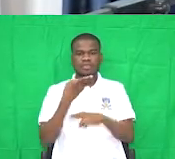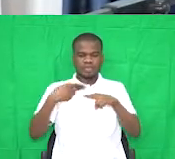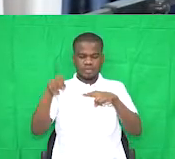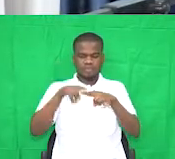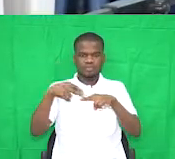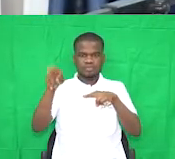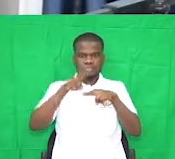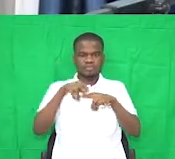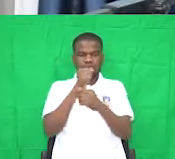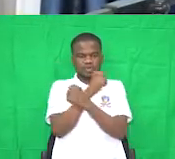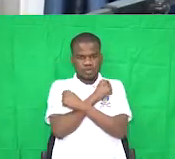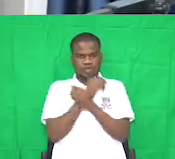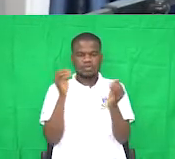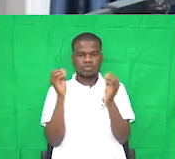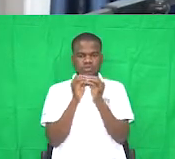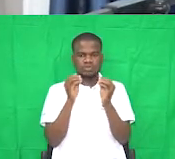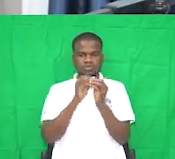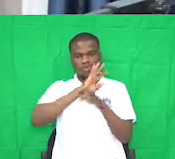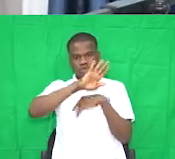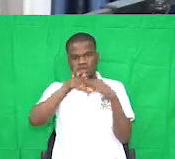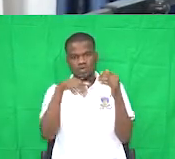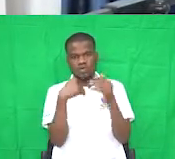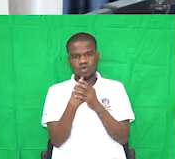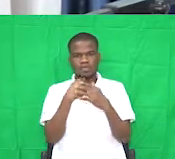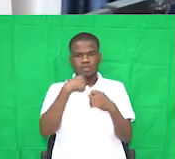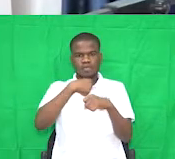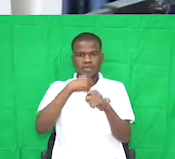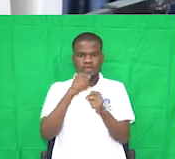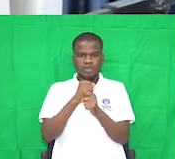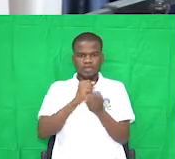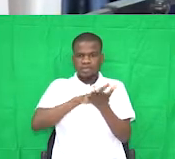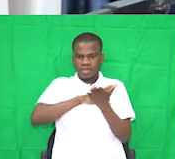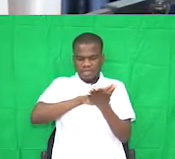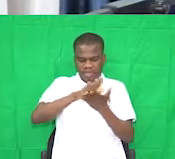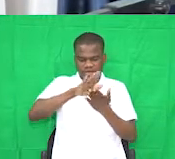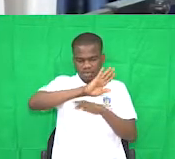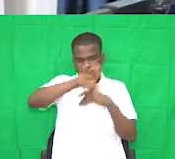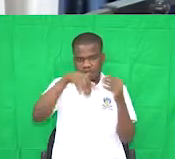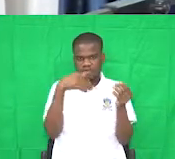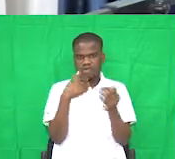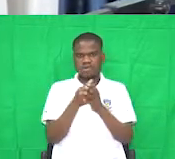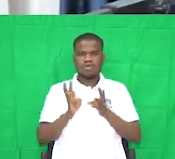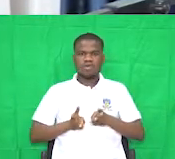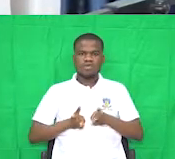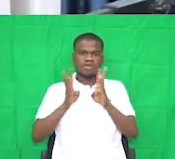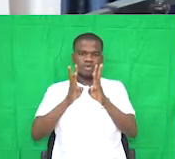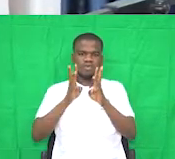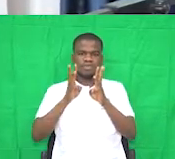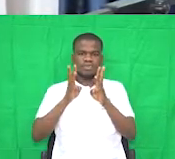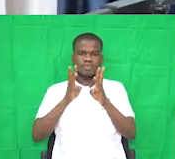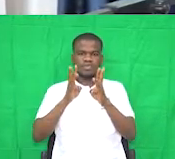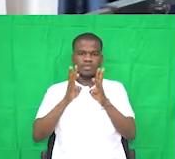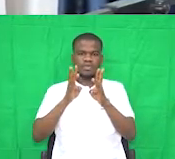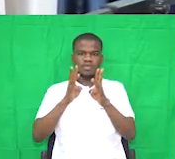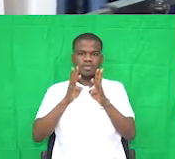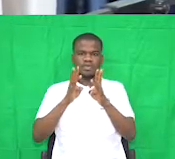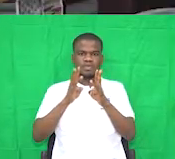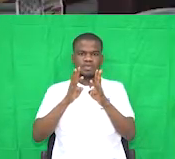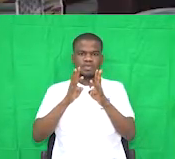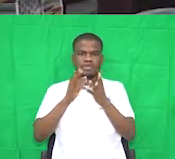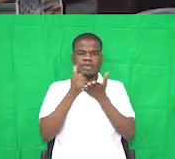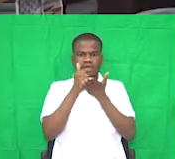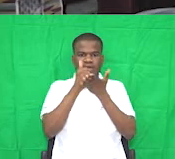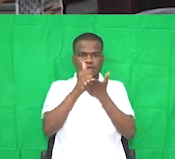them the gifts of your love. Sanctify and confirm them by your heavenly benediction, that holding fast their profession